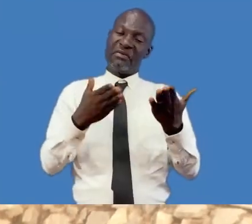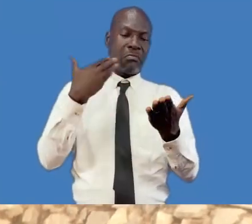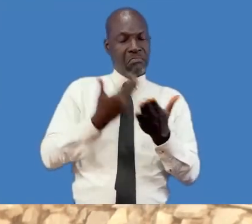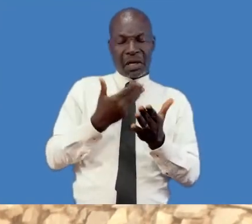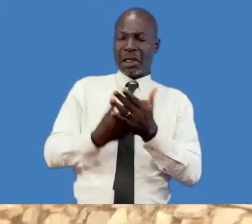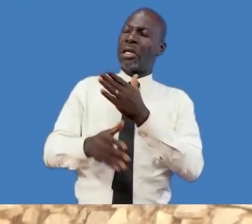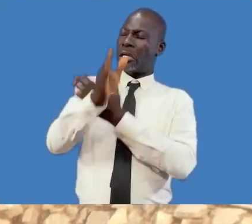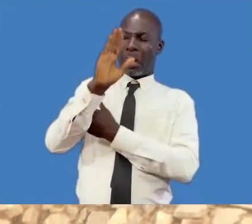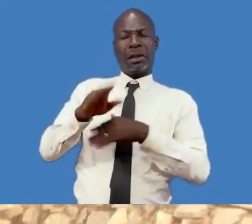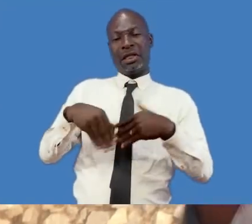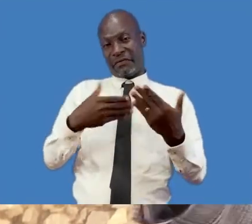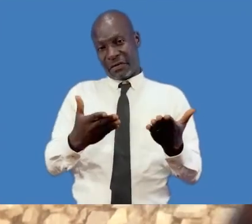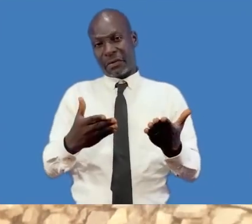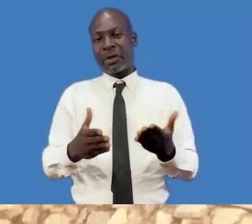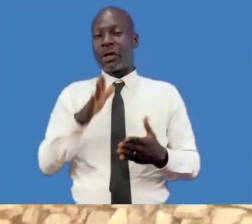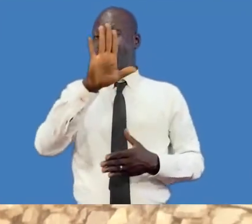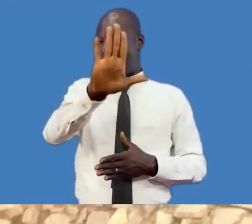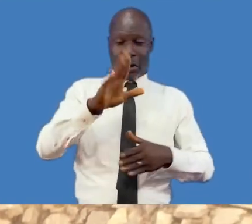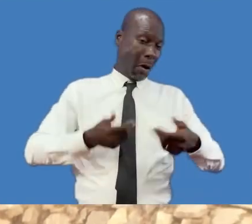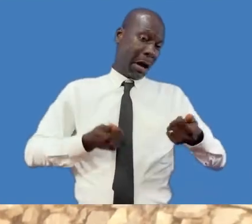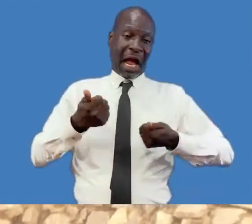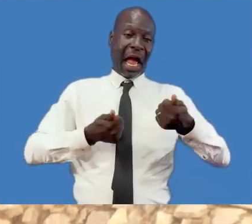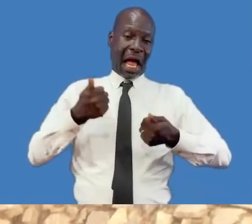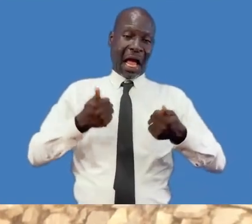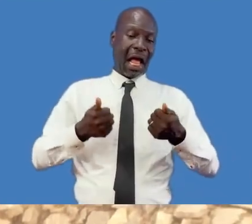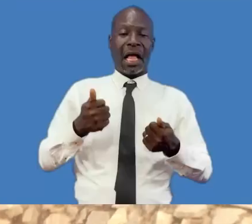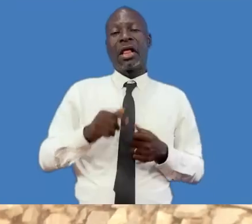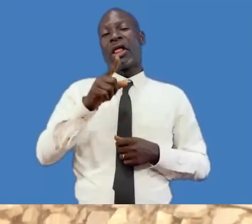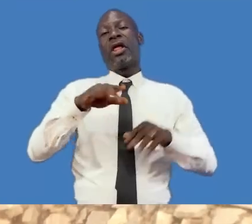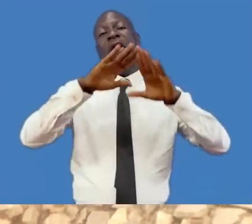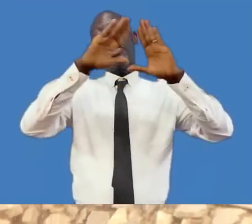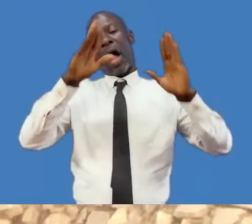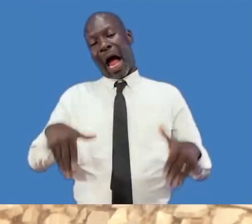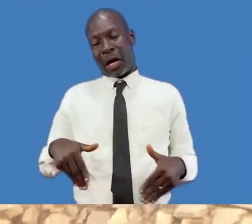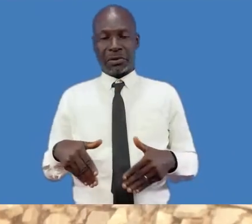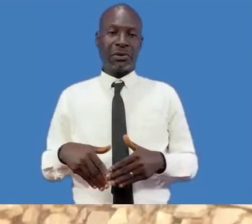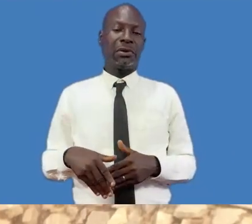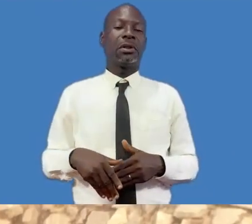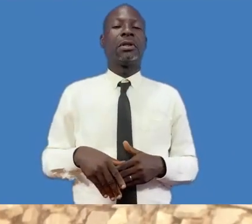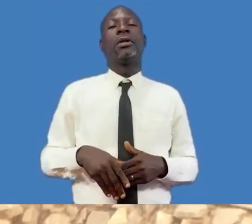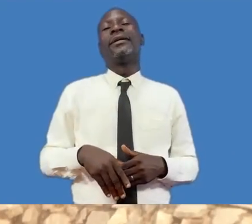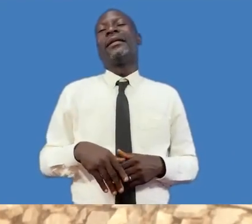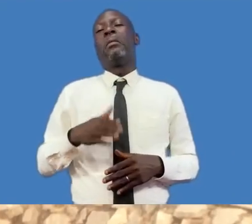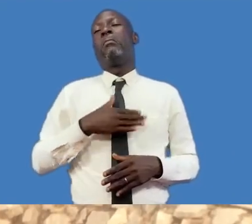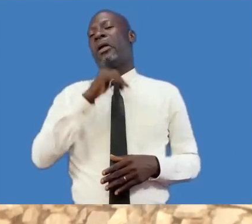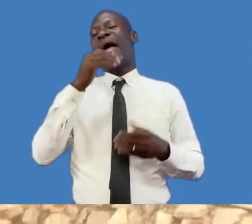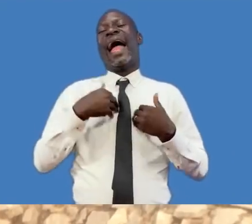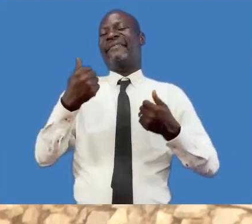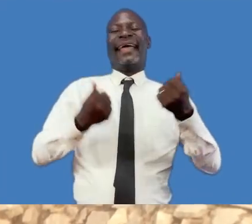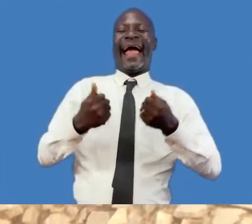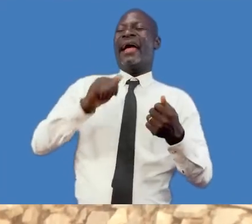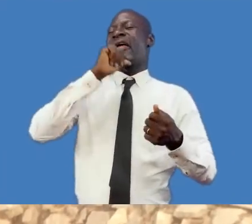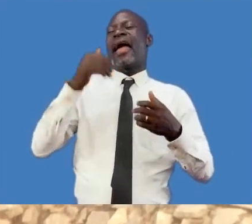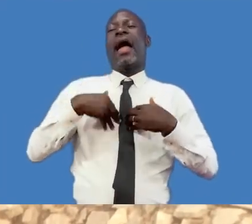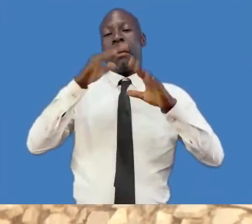de ama wo o cars a wo wo dan a wo obi se mi de mi ni dan na mi ni car